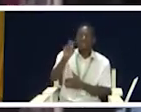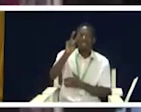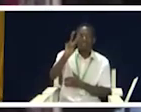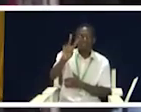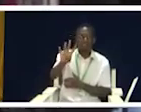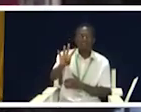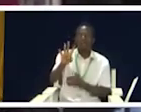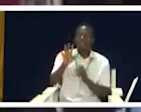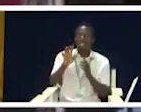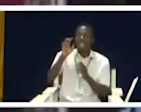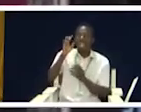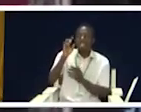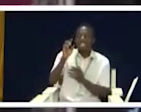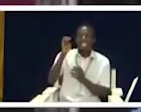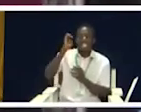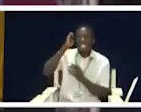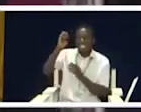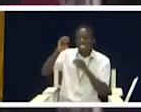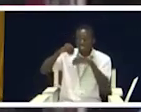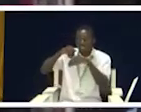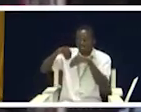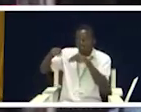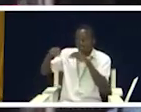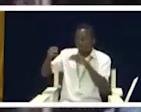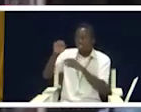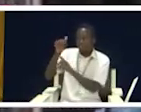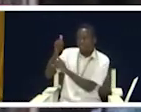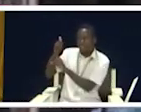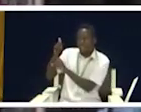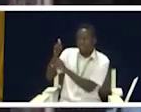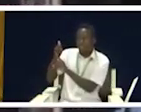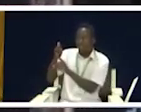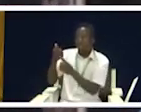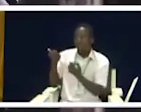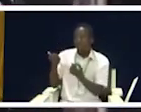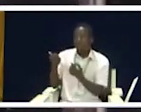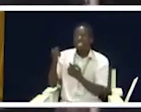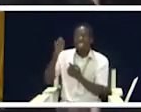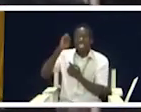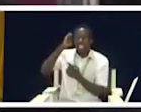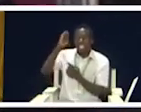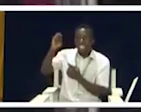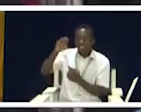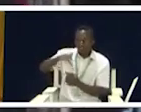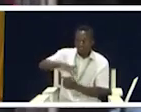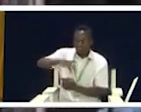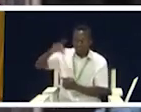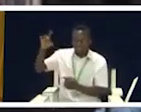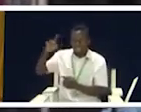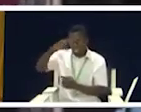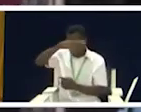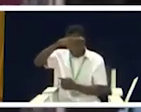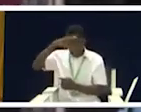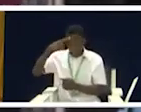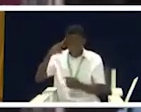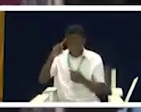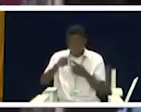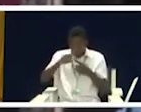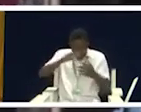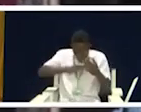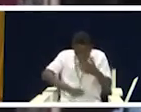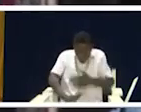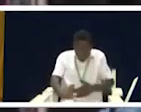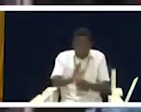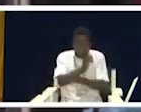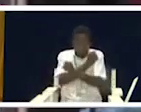abides alone. He sowed himself to reap many sons. It is a wonder. In choosing a virgin to bring forth the Savior, it's a